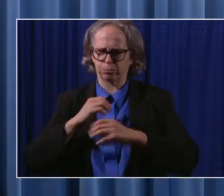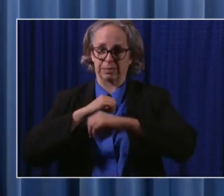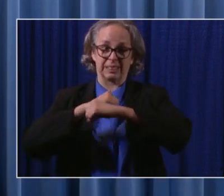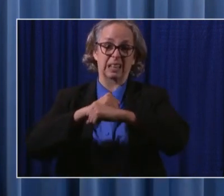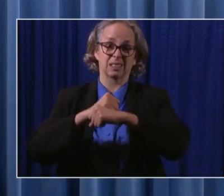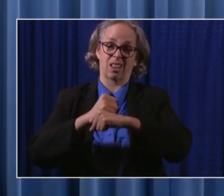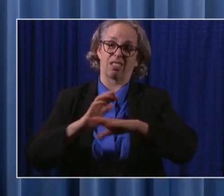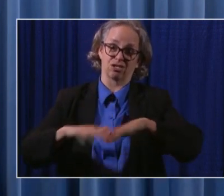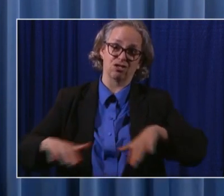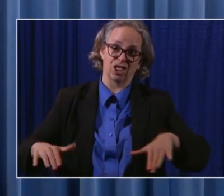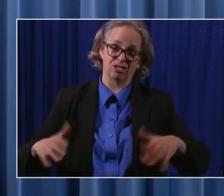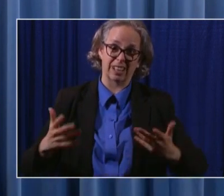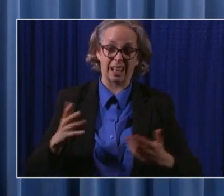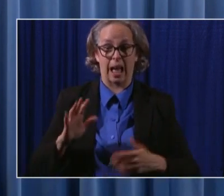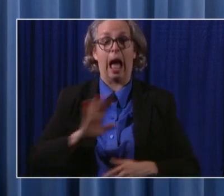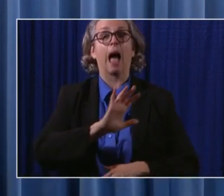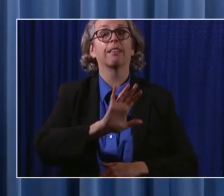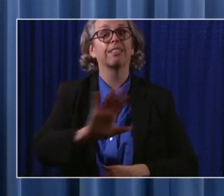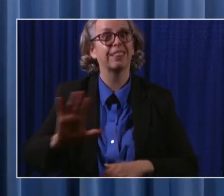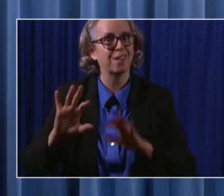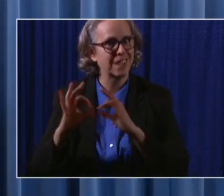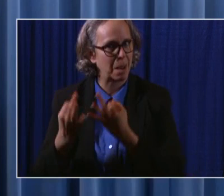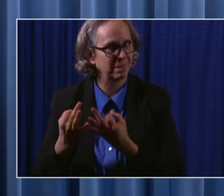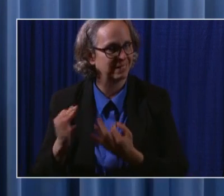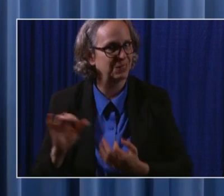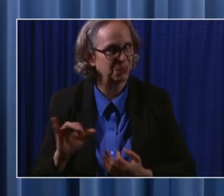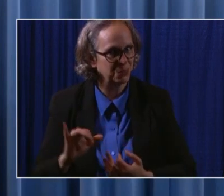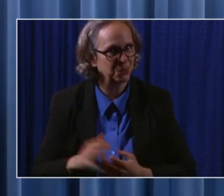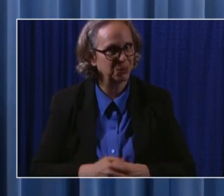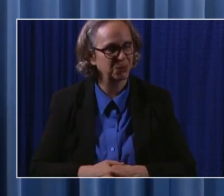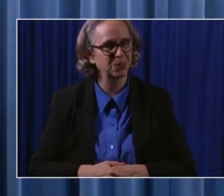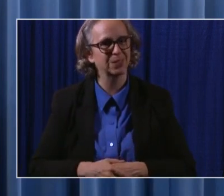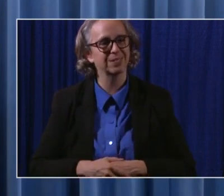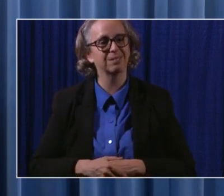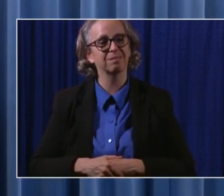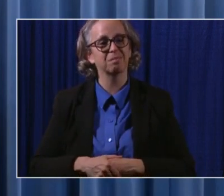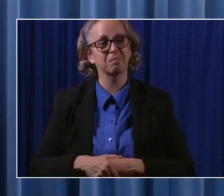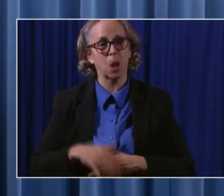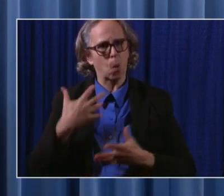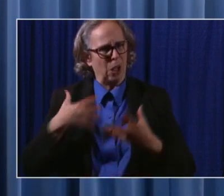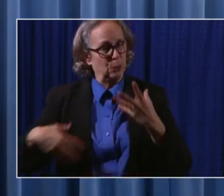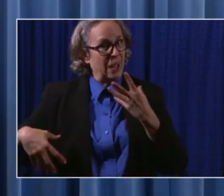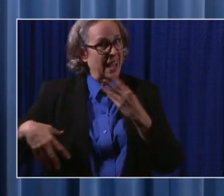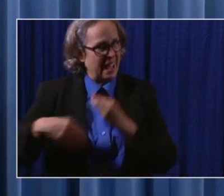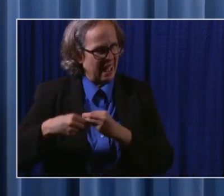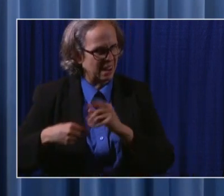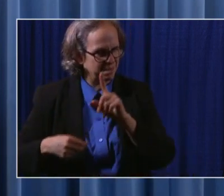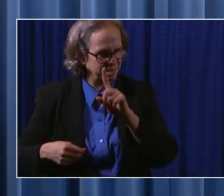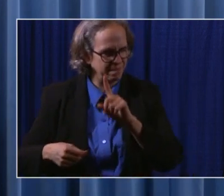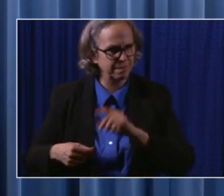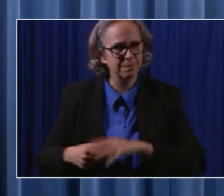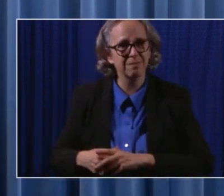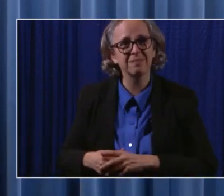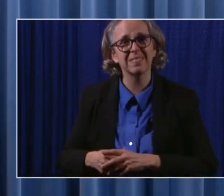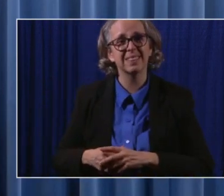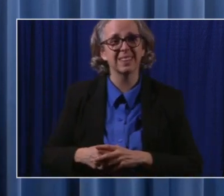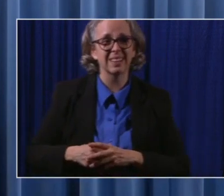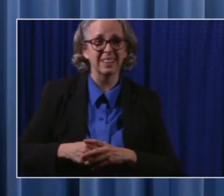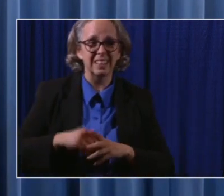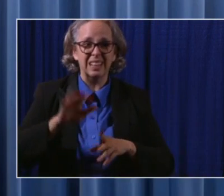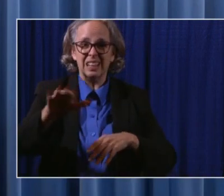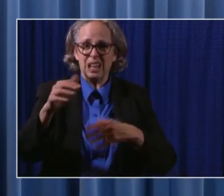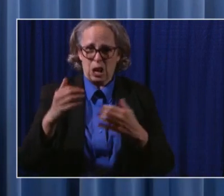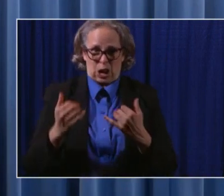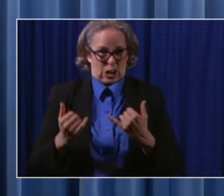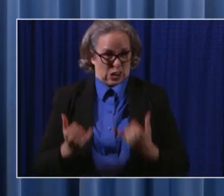one additional thing to that, and that is there is a fairly large study that is going on that Ohio